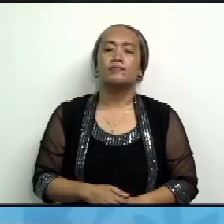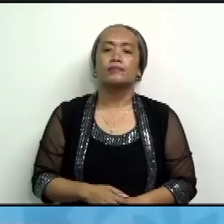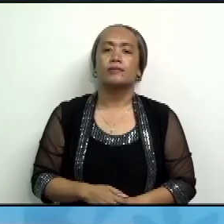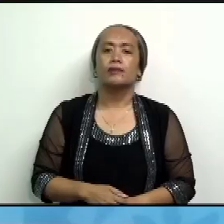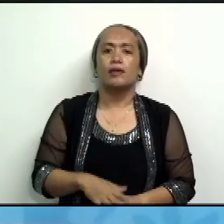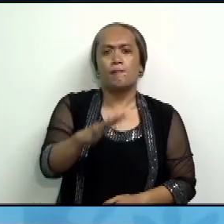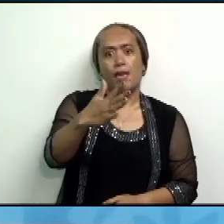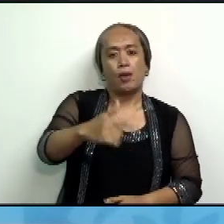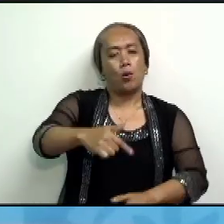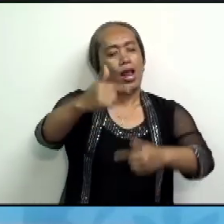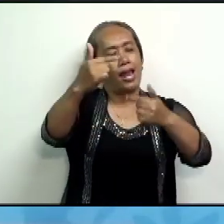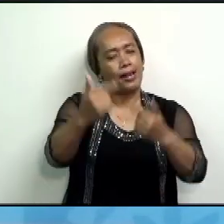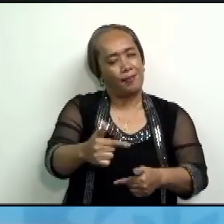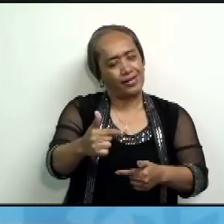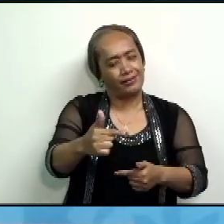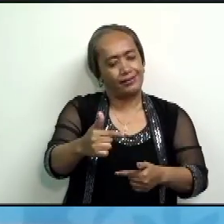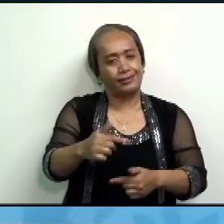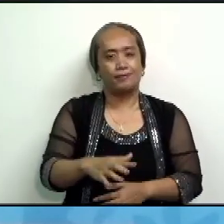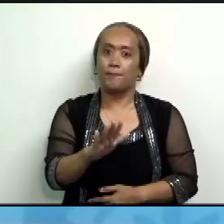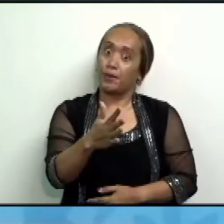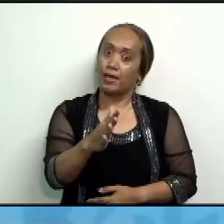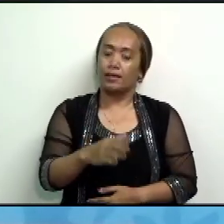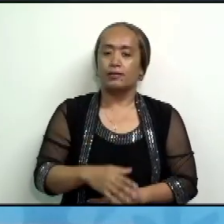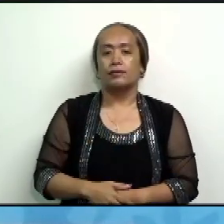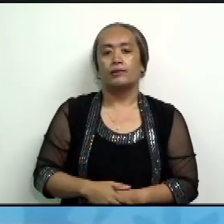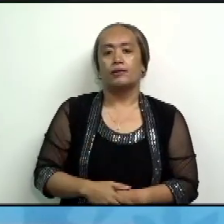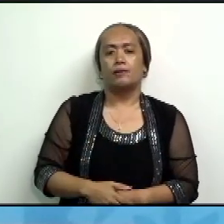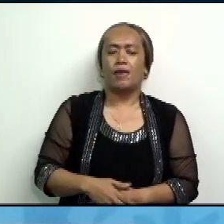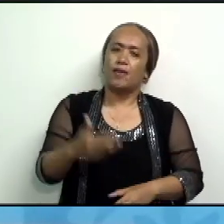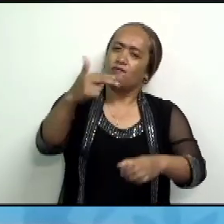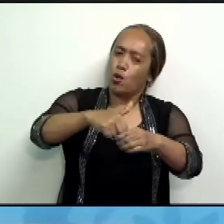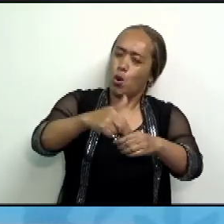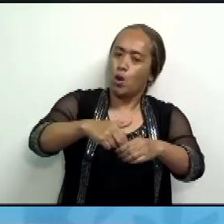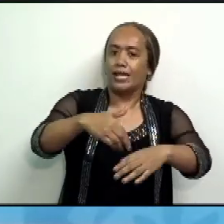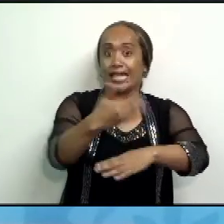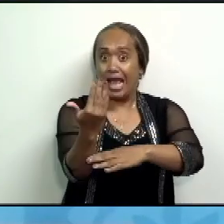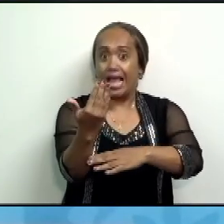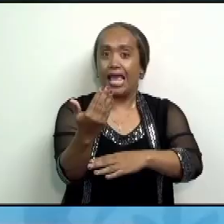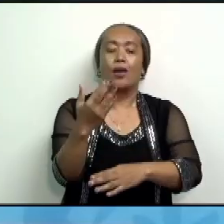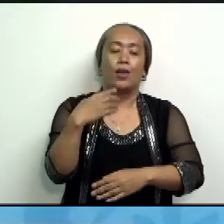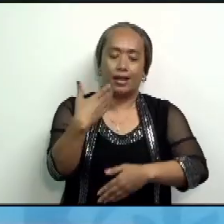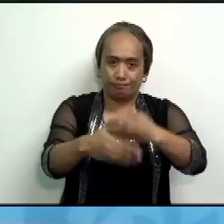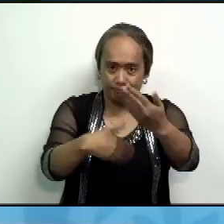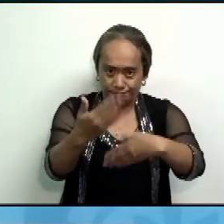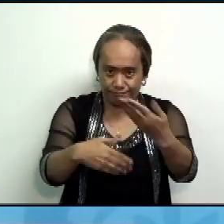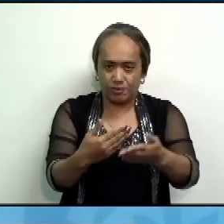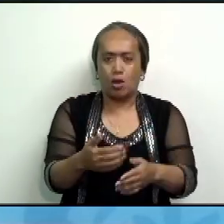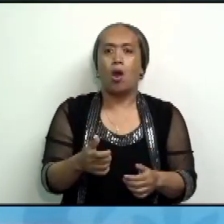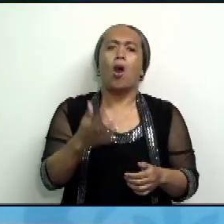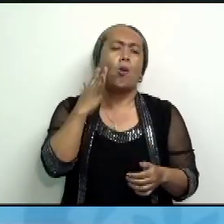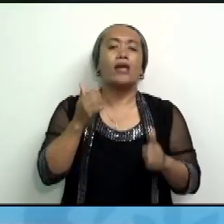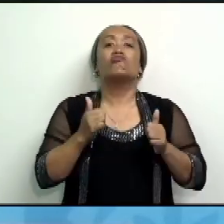There may be limits on fuel purchases, set days for refueling, set days for